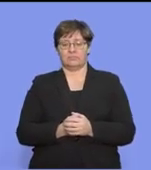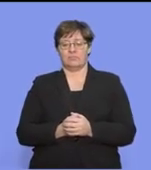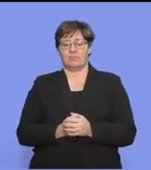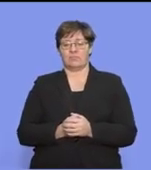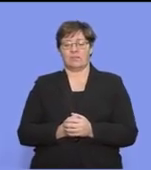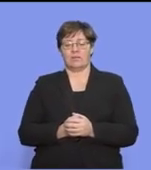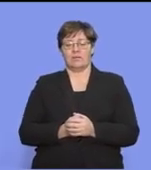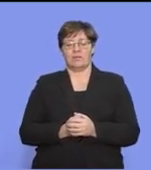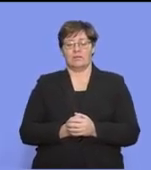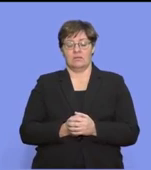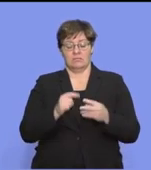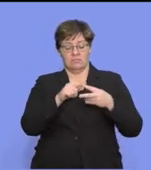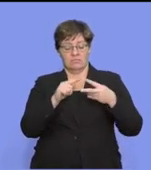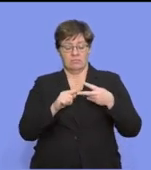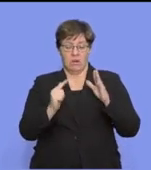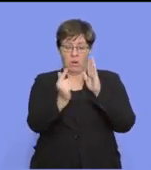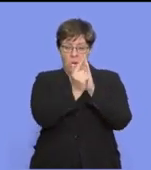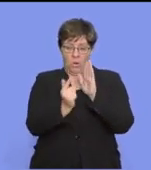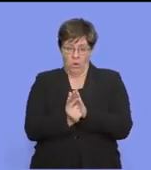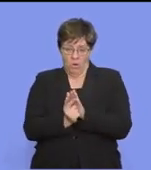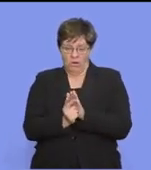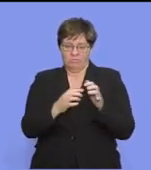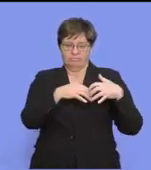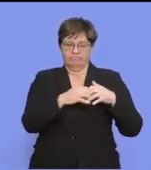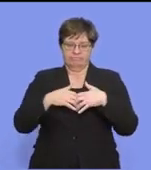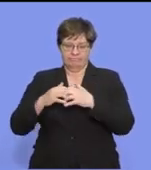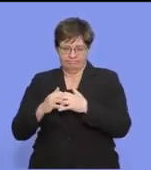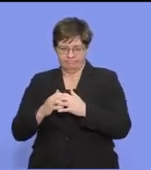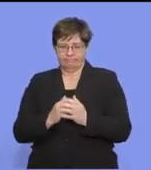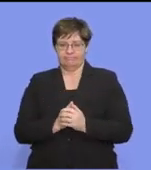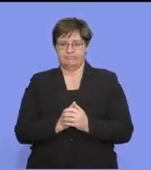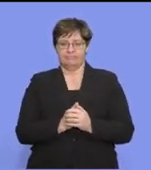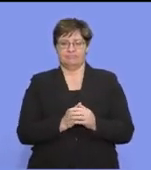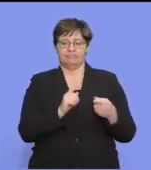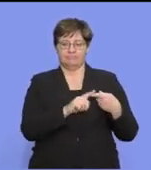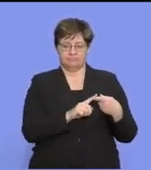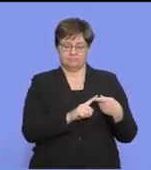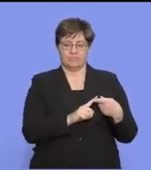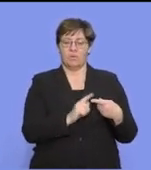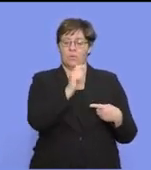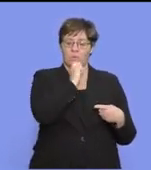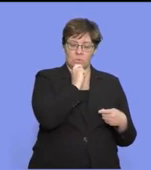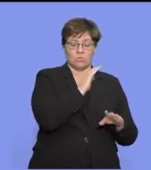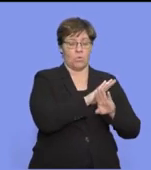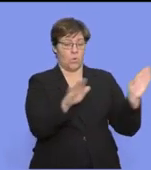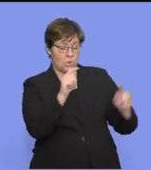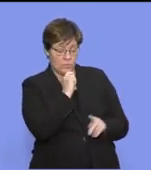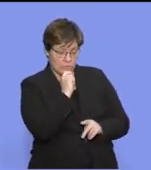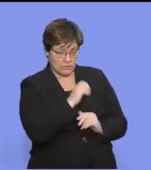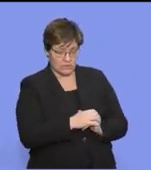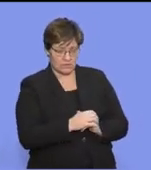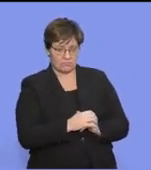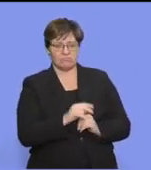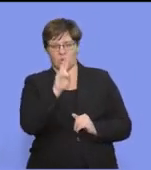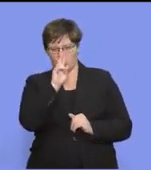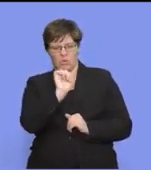Okay, so his two laws that he set forward or put forward was the law of use and disuse. So let's